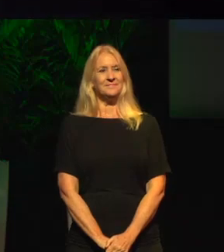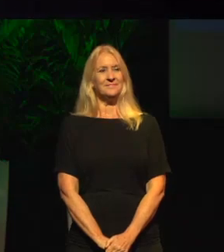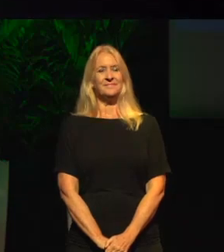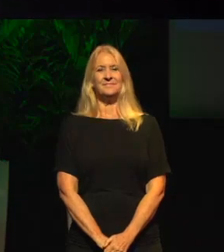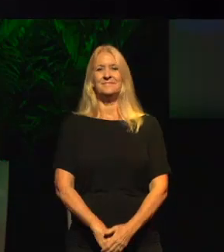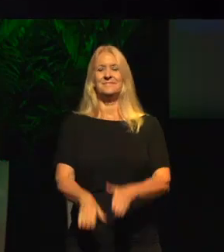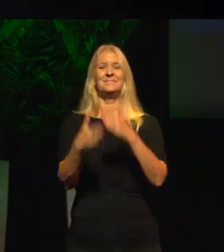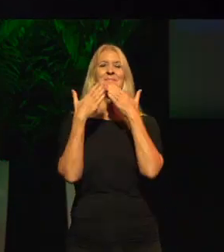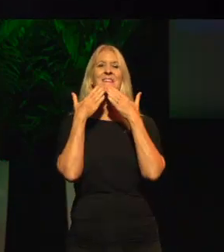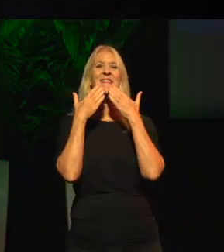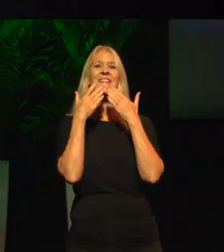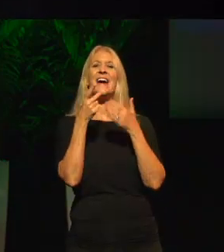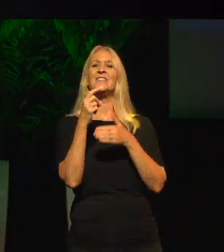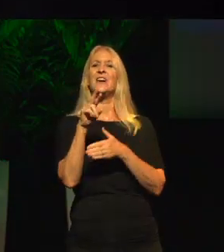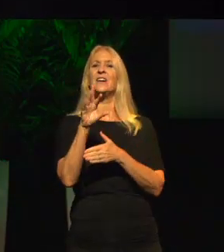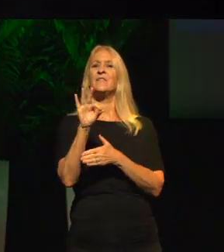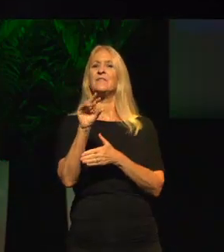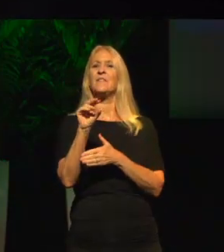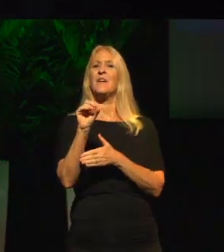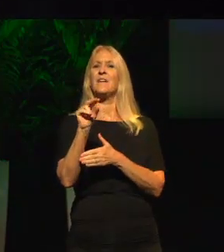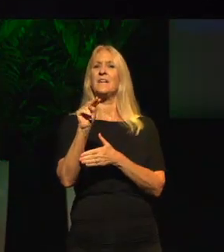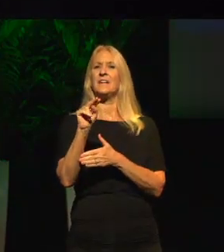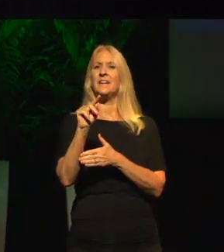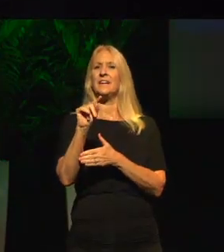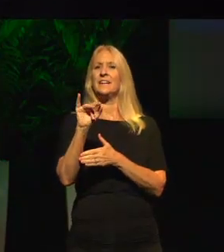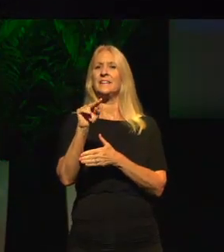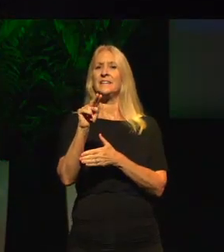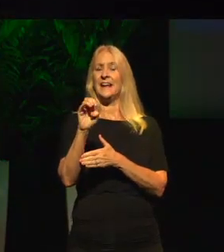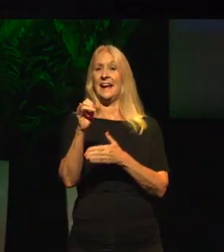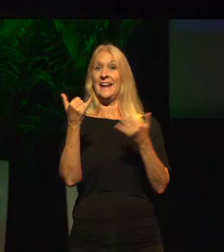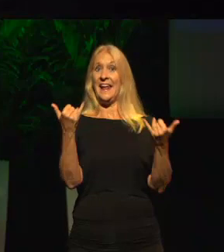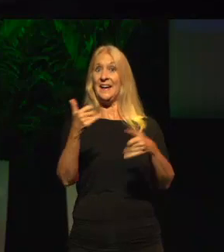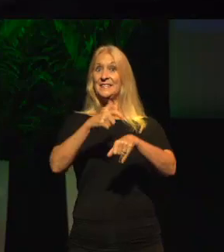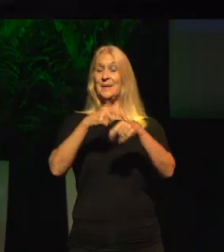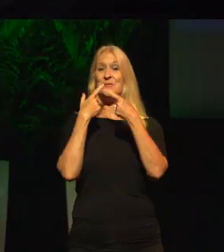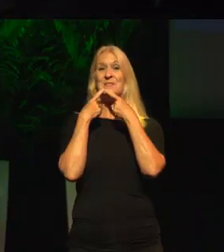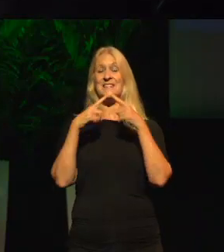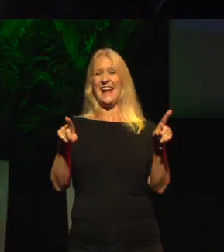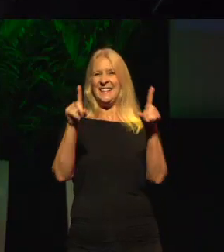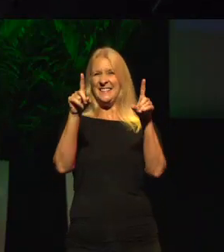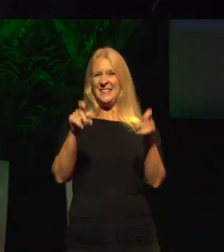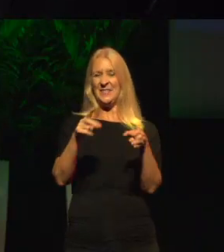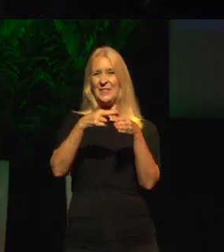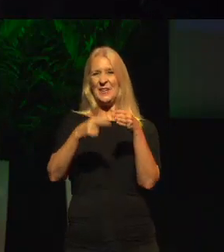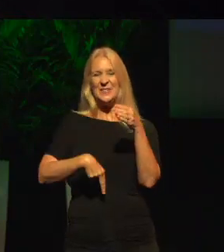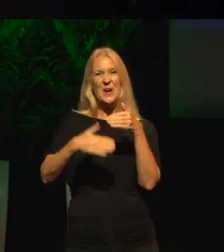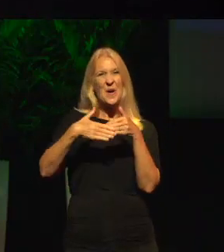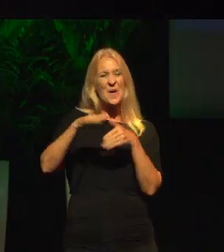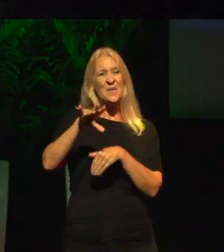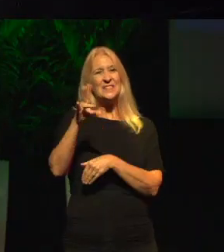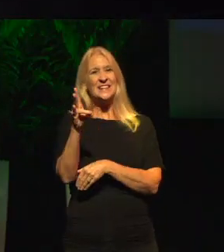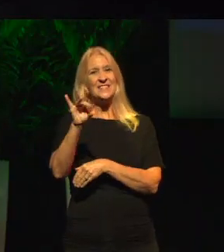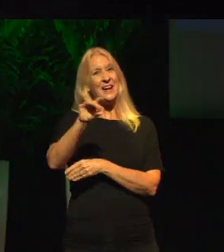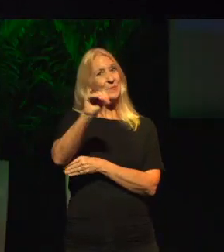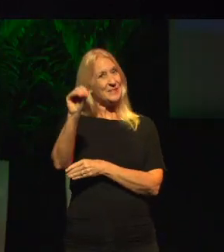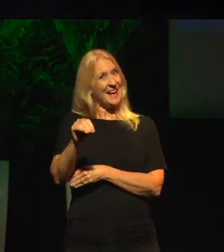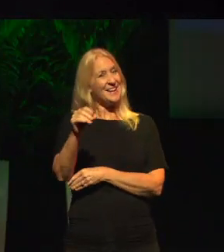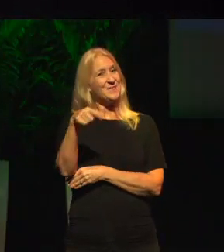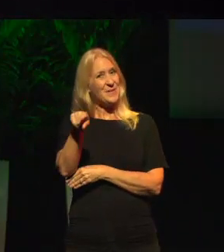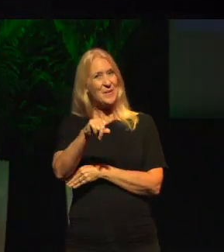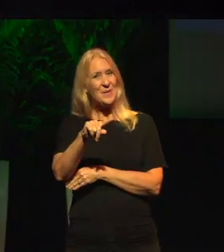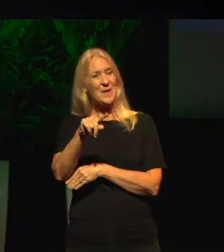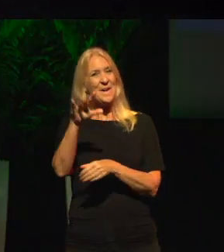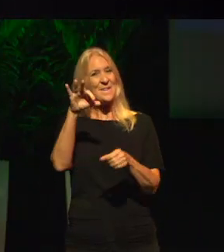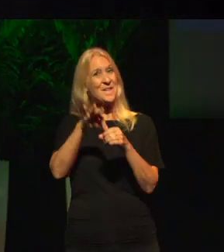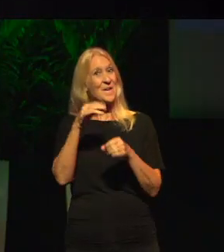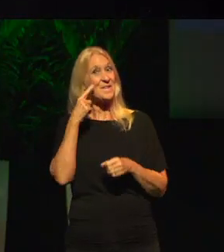And thank you, Dr. Fontaine. Now it's time to announce our poll results. More than 78% of you